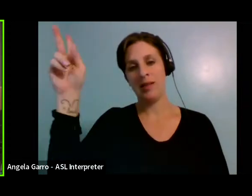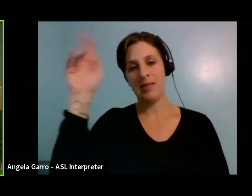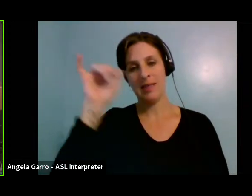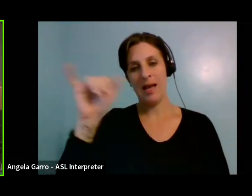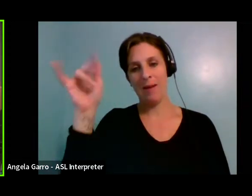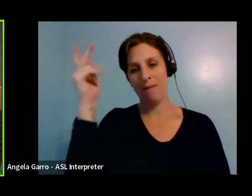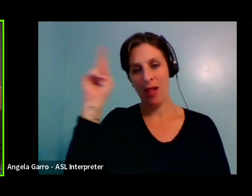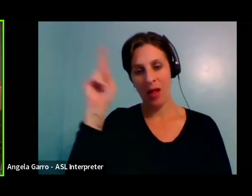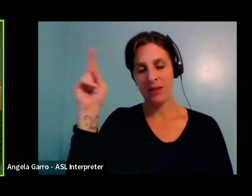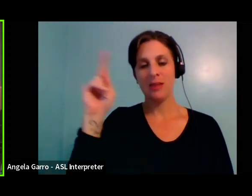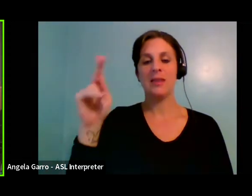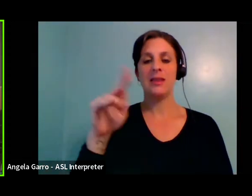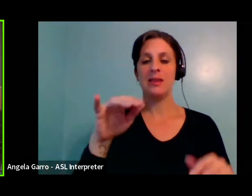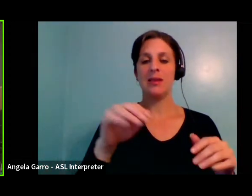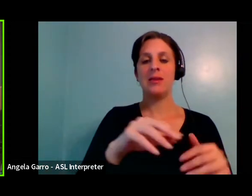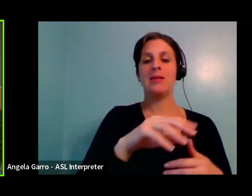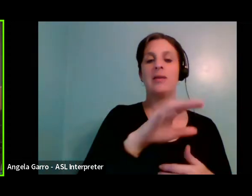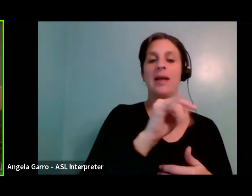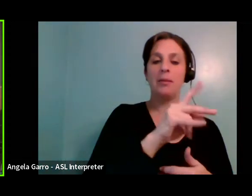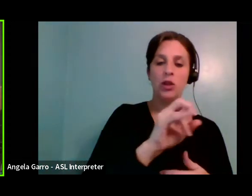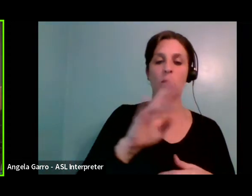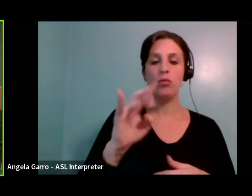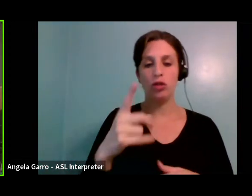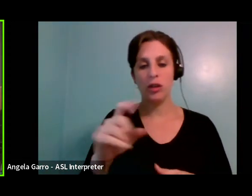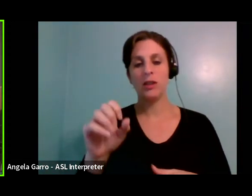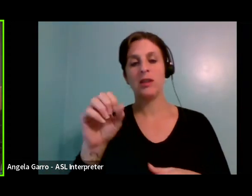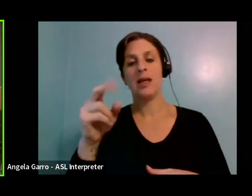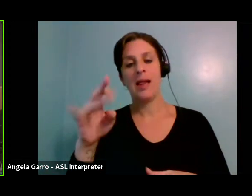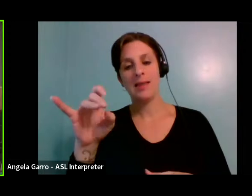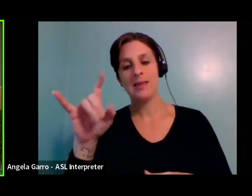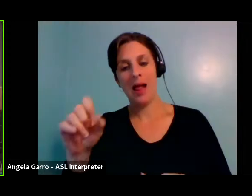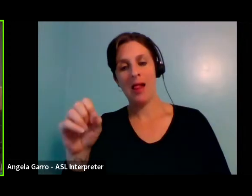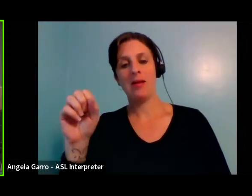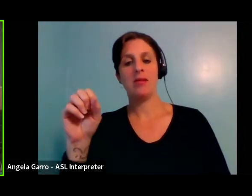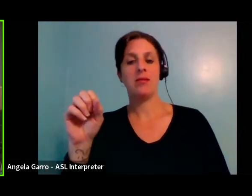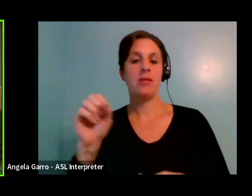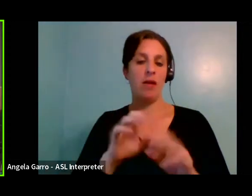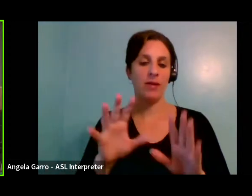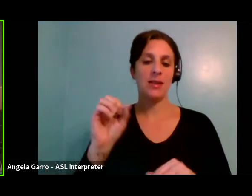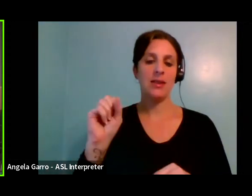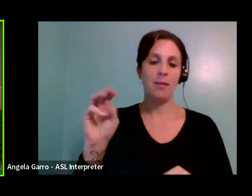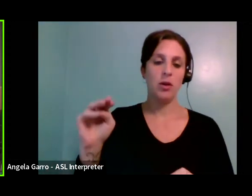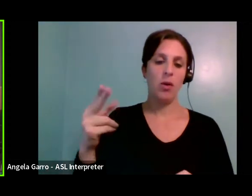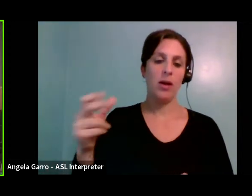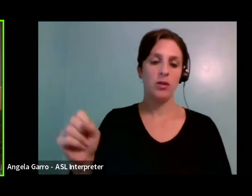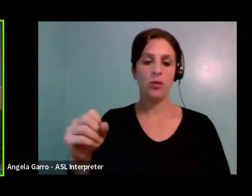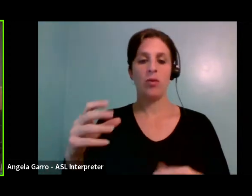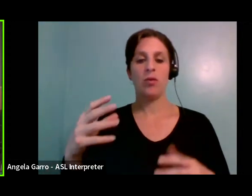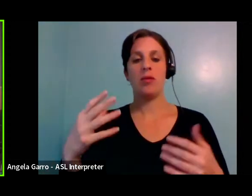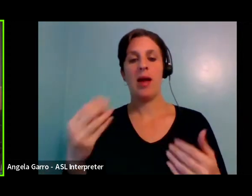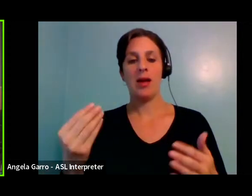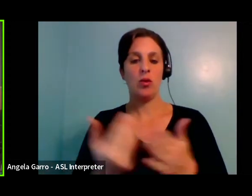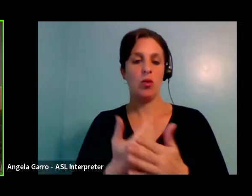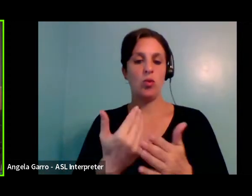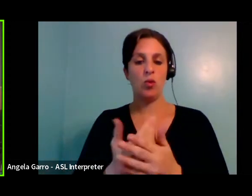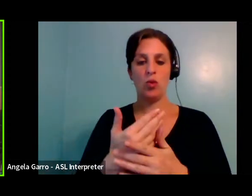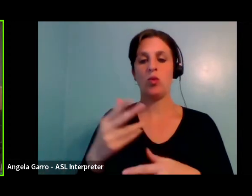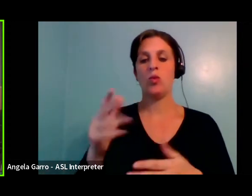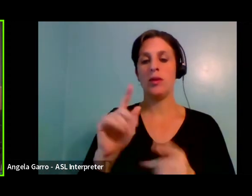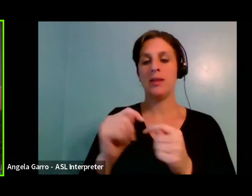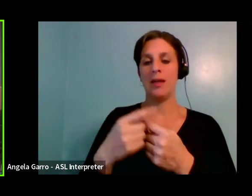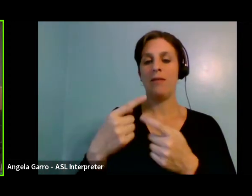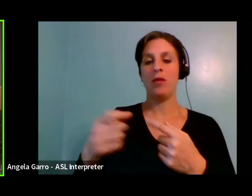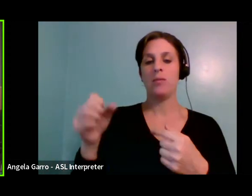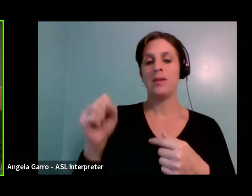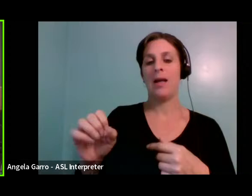Bridge, Cappuccino, Hillsdale, obviously San Mateo High, and now our new team from South San Francisco really enjoys